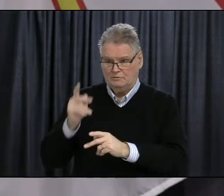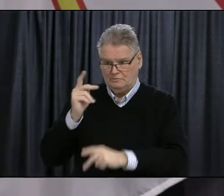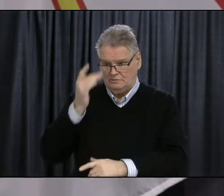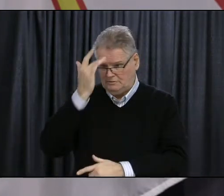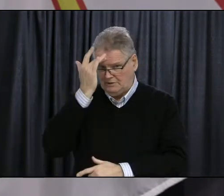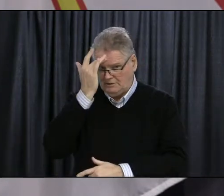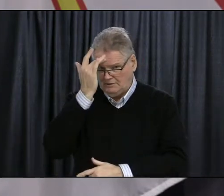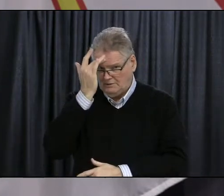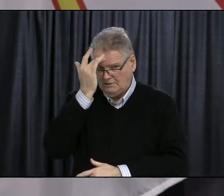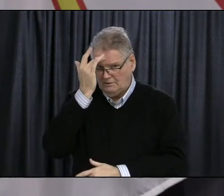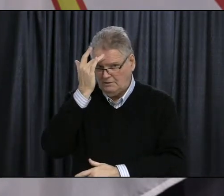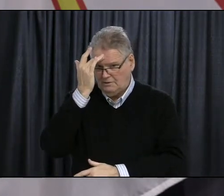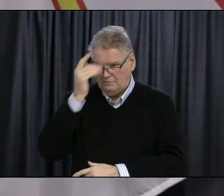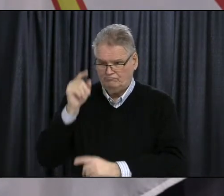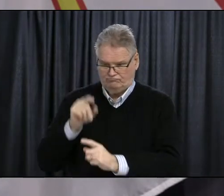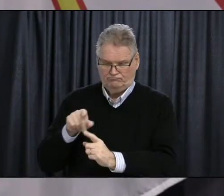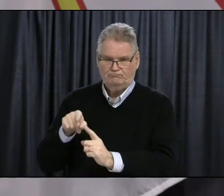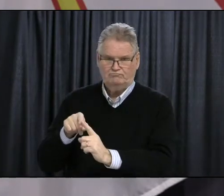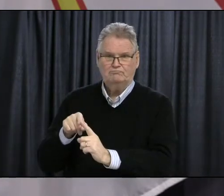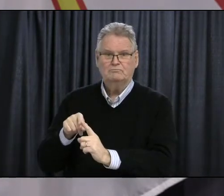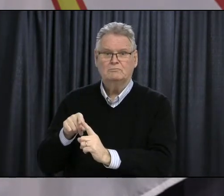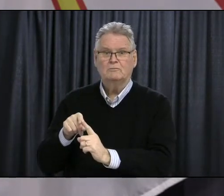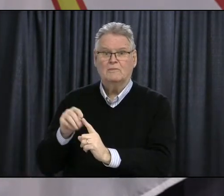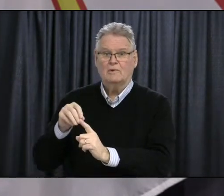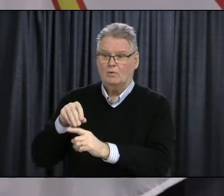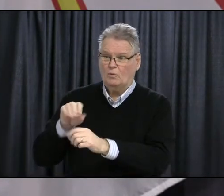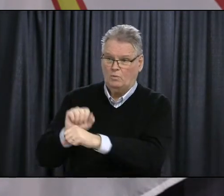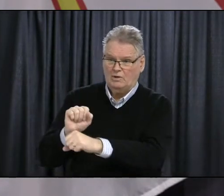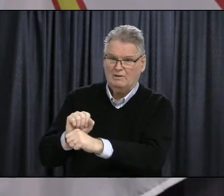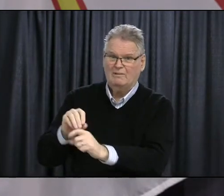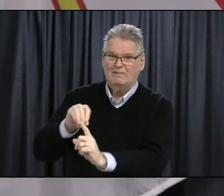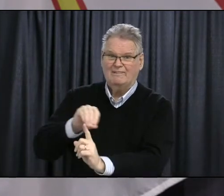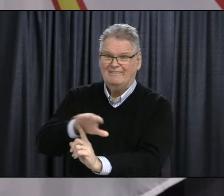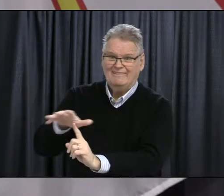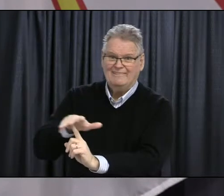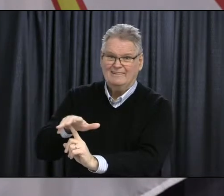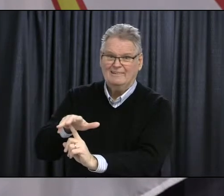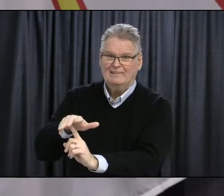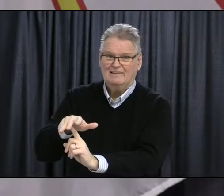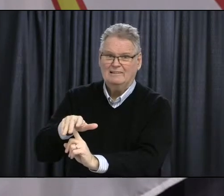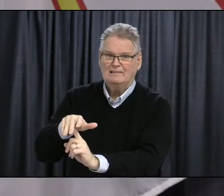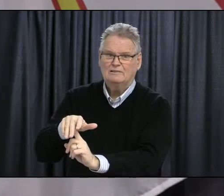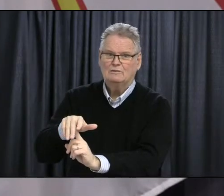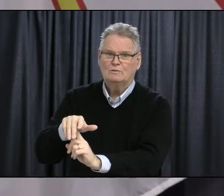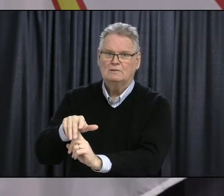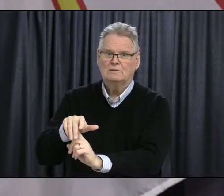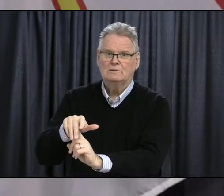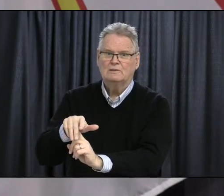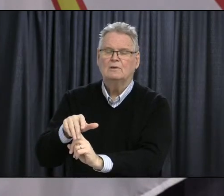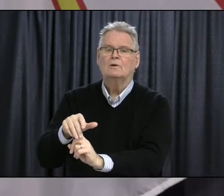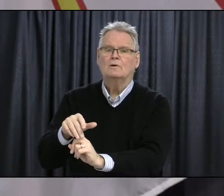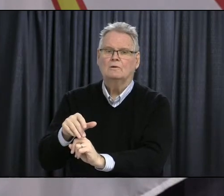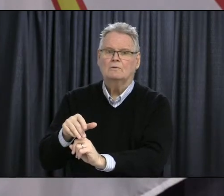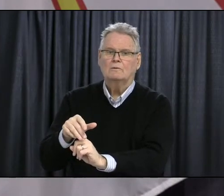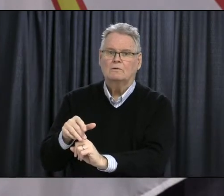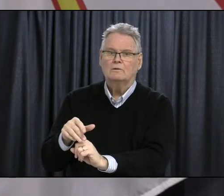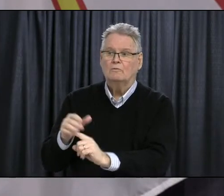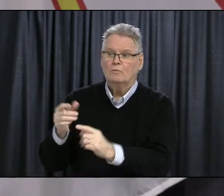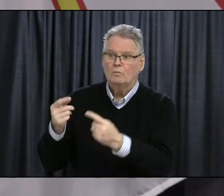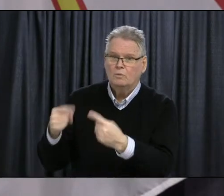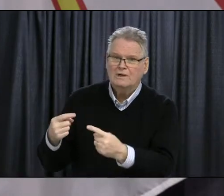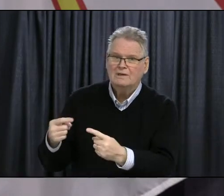place 5 days before they became symptomatic, they weren't infectious, and so that's not at risk. So that's the first thing you have to determine. And then when